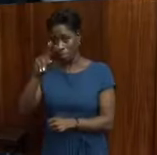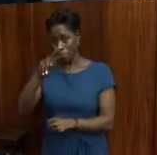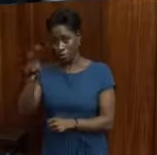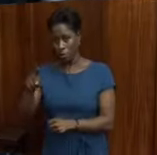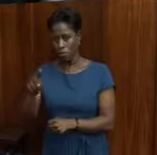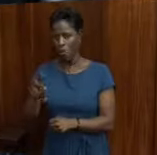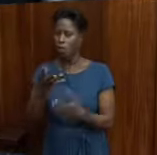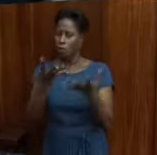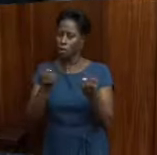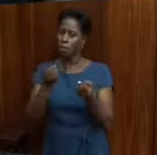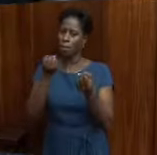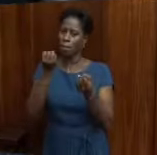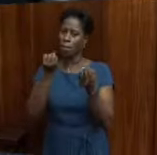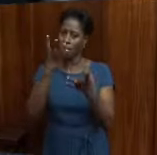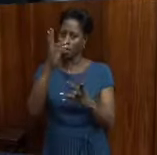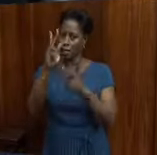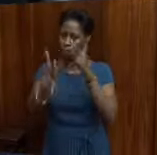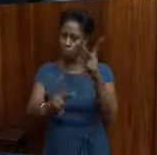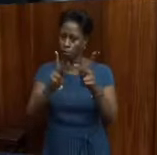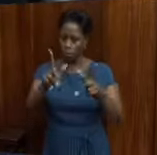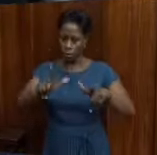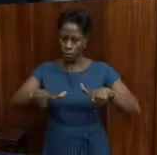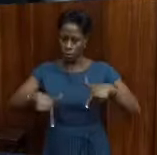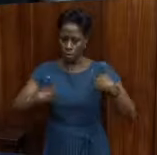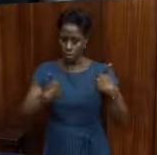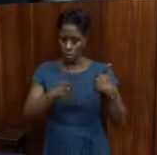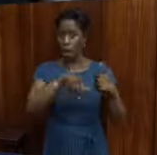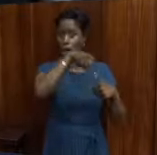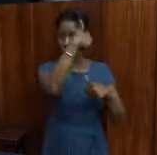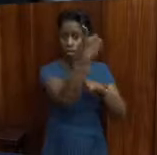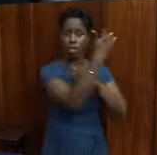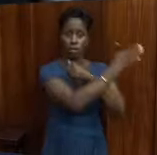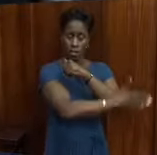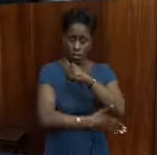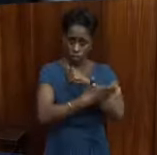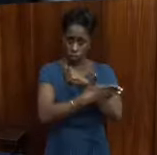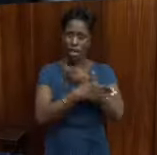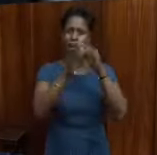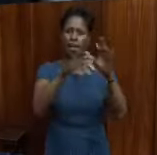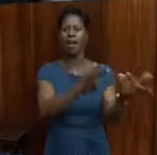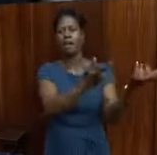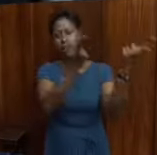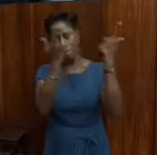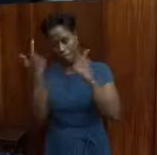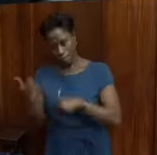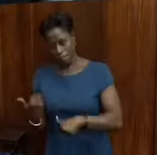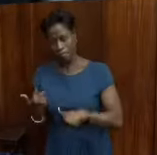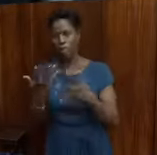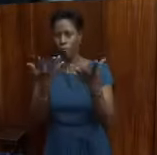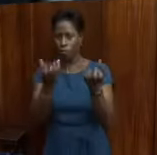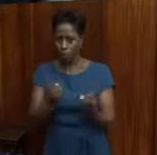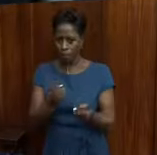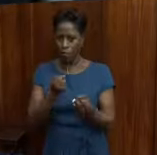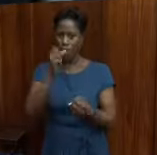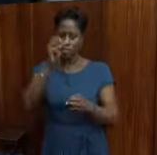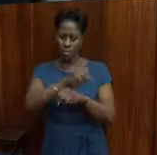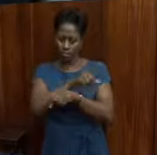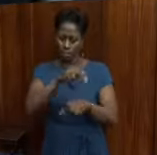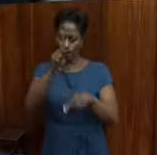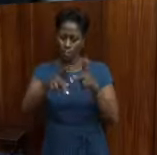living abroad who have not been able to travel due to the pandemic. This government appreciates